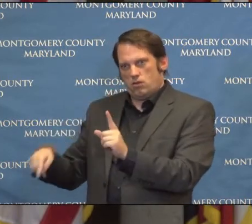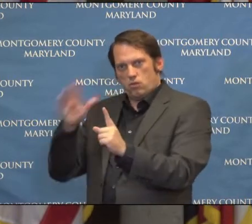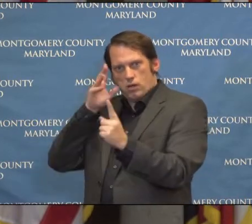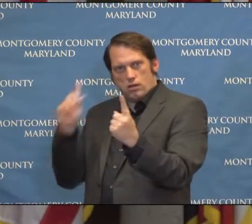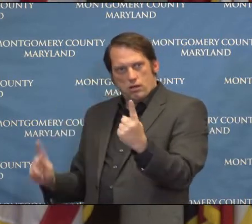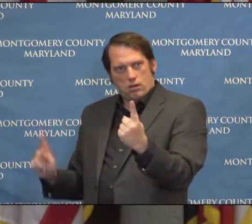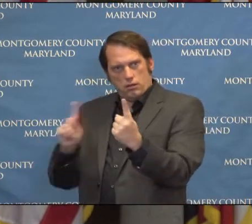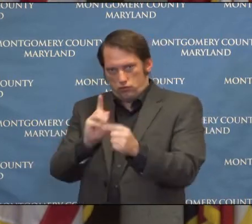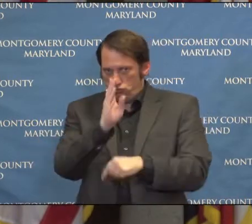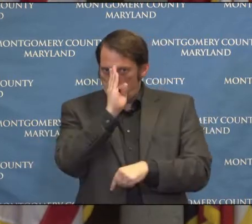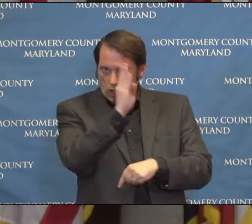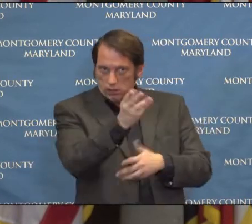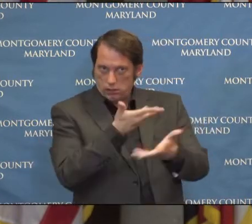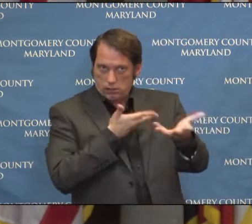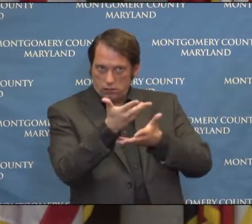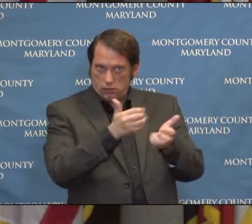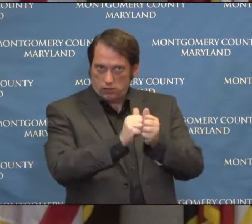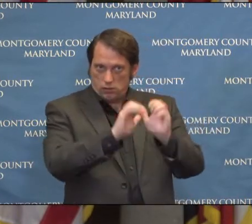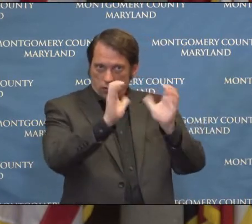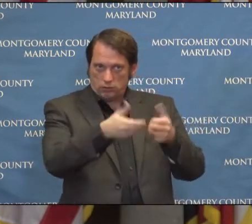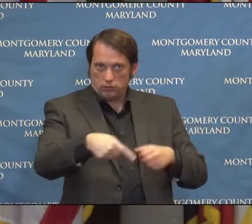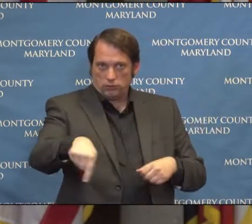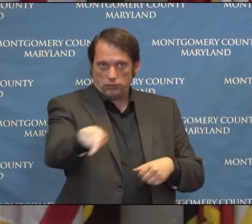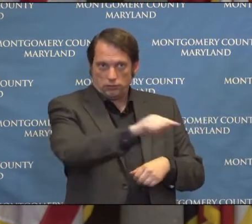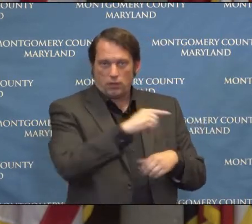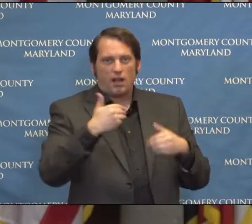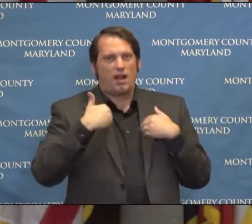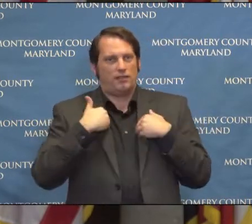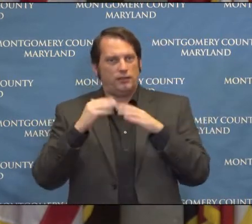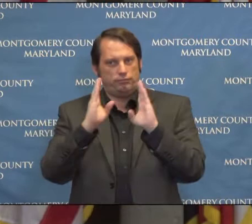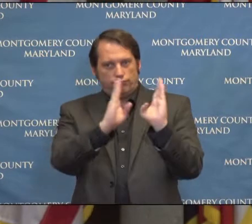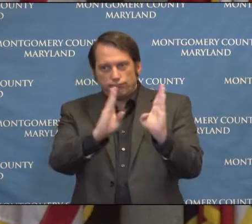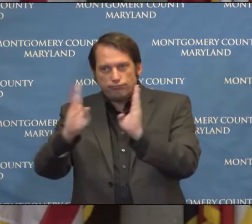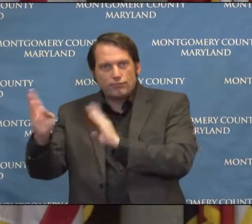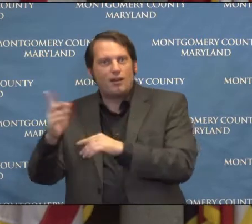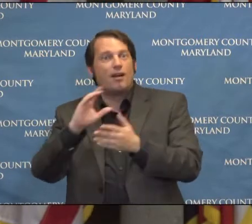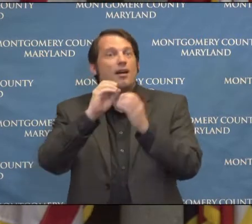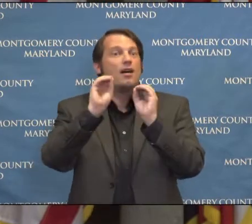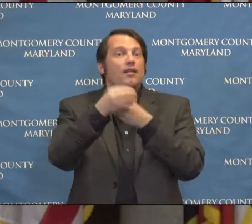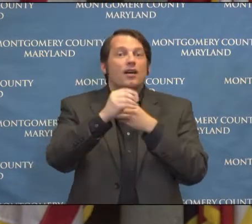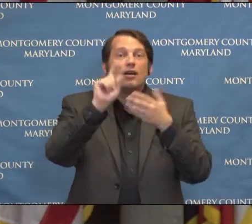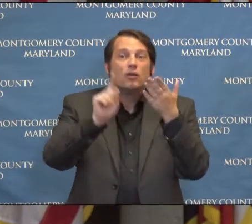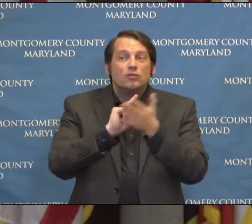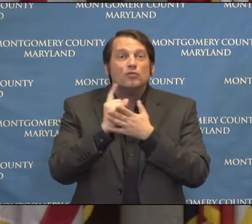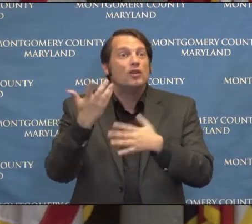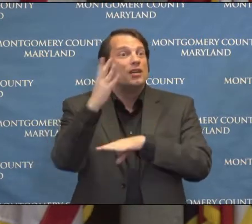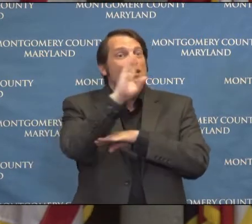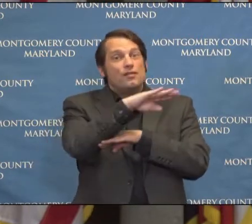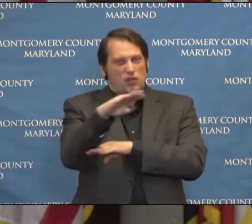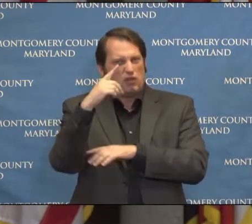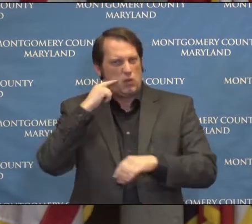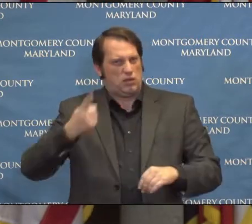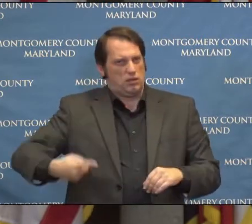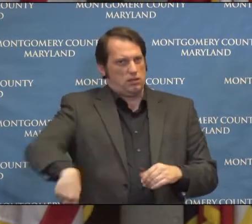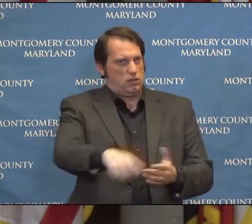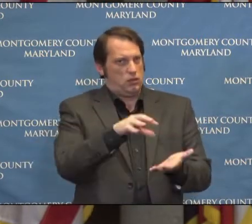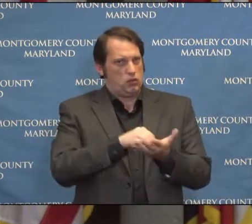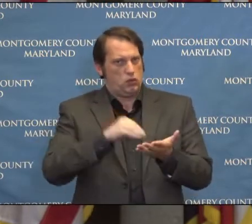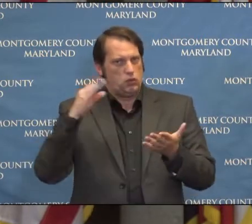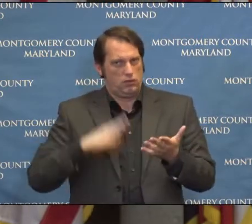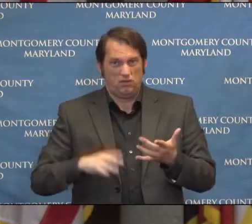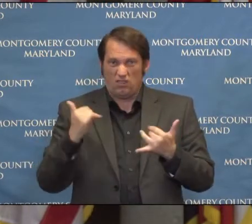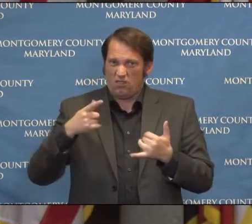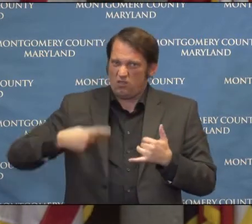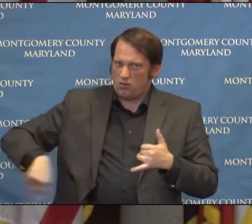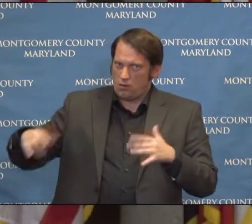office hours each afternoon for the students. So there's a tremendous amount of effort going on around that, but I in no